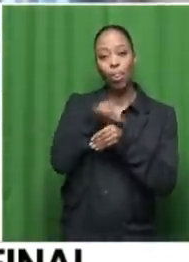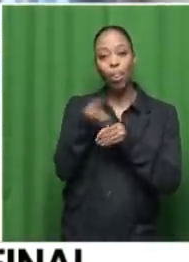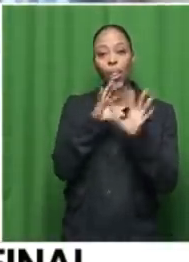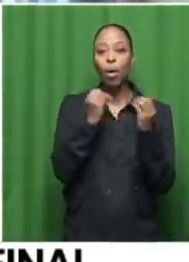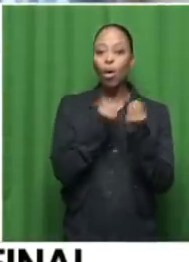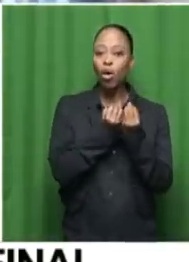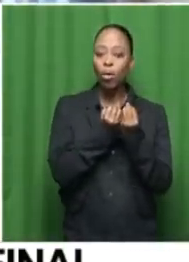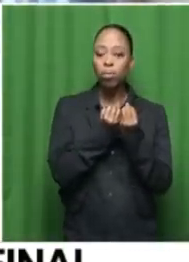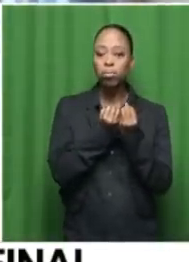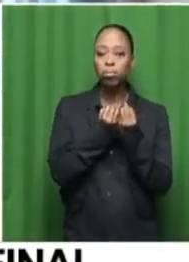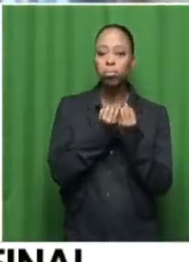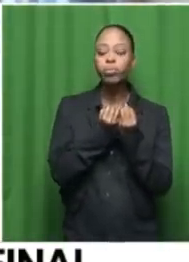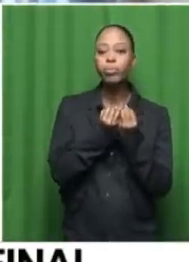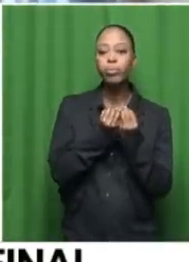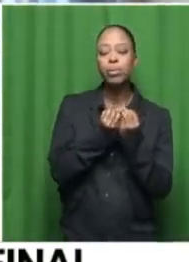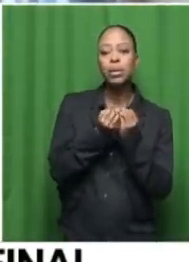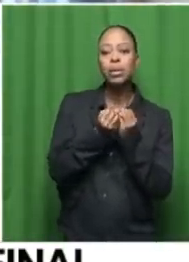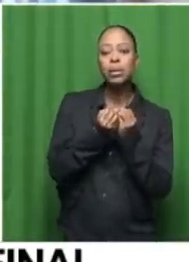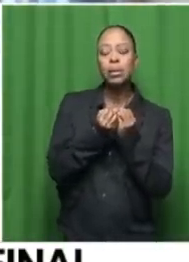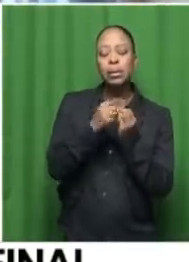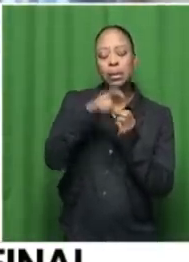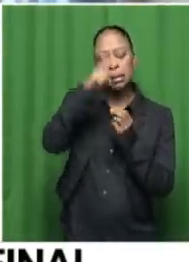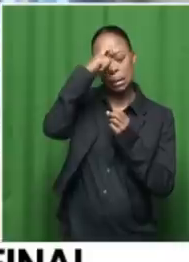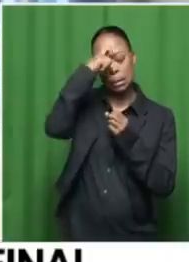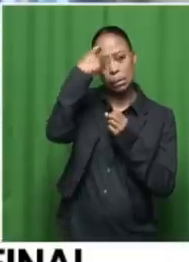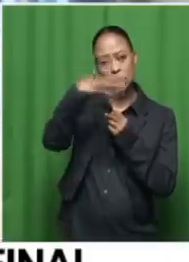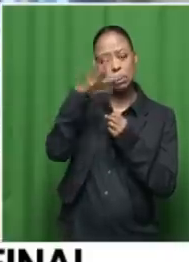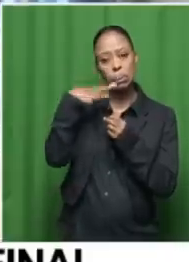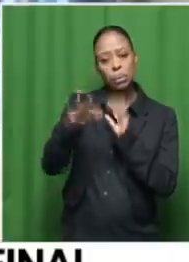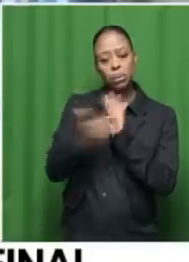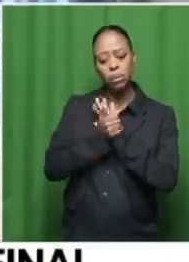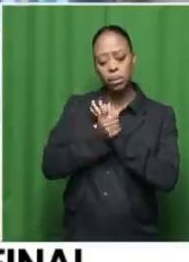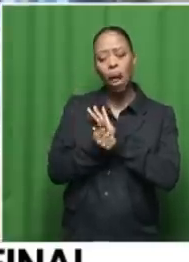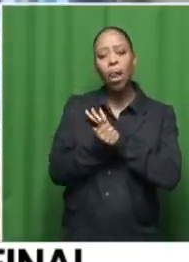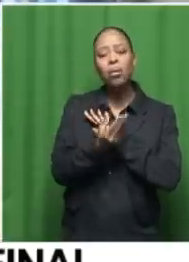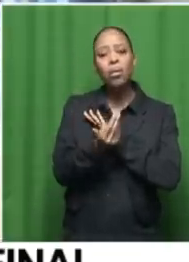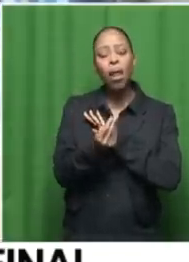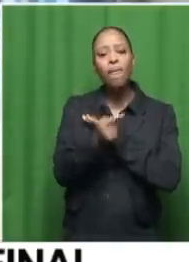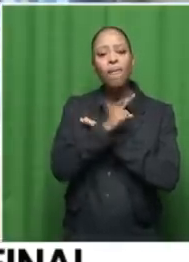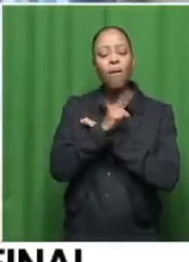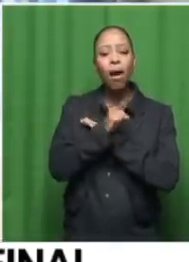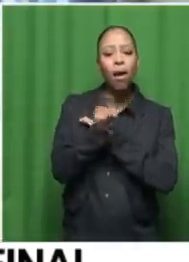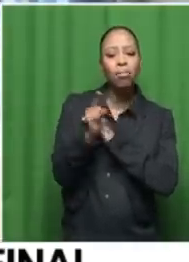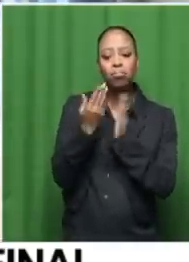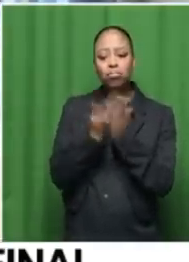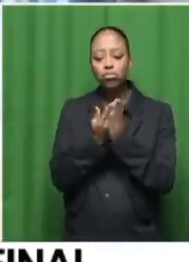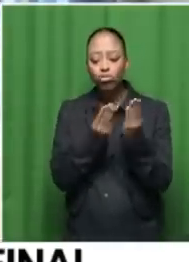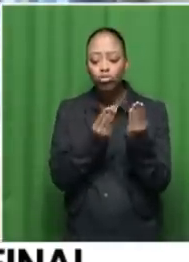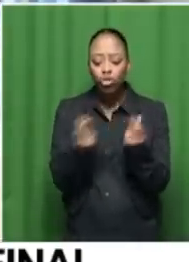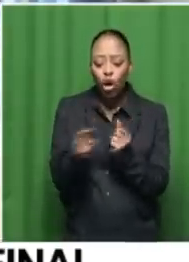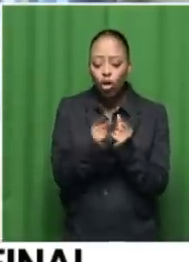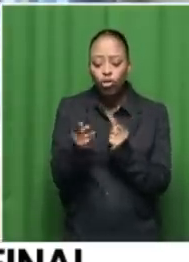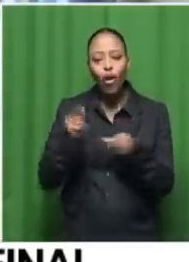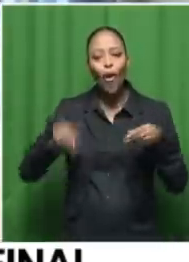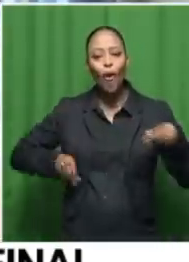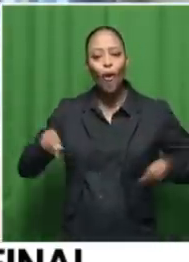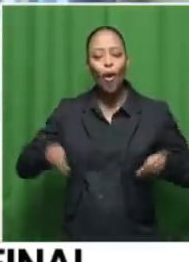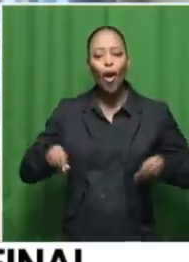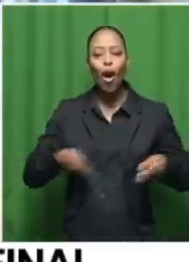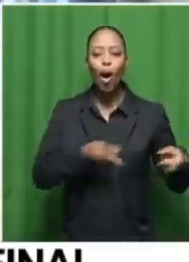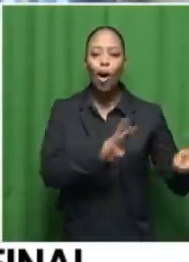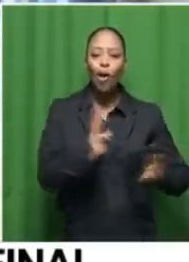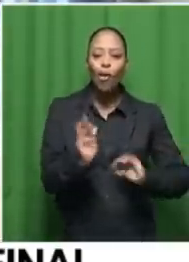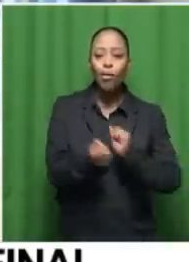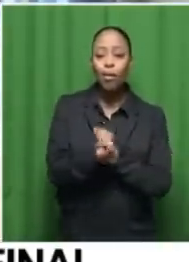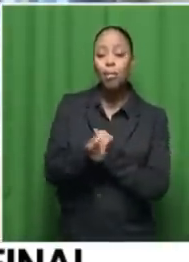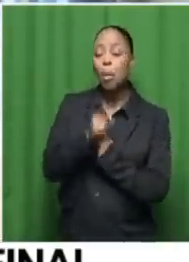anti-corruption entity is up to the task of dealing with the ways and the wiles of the corrupt, who are